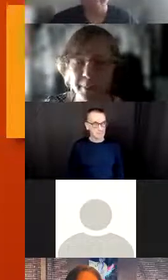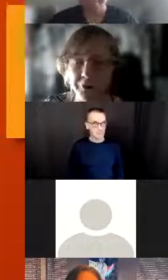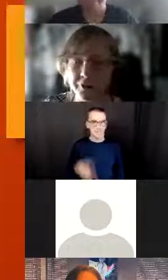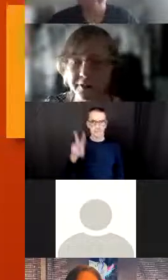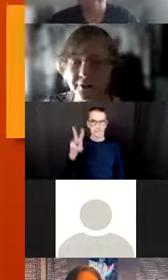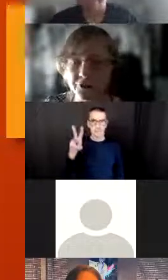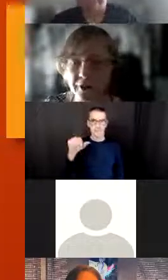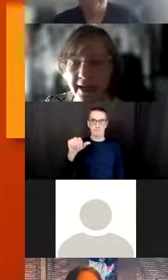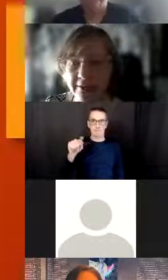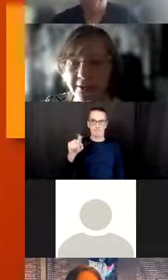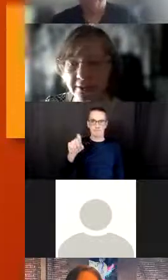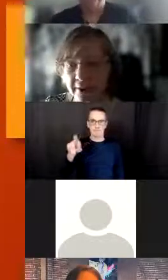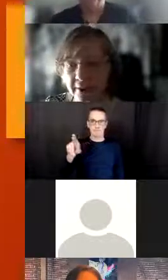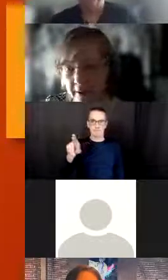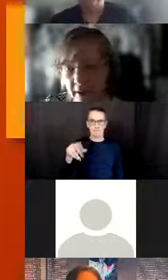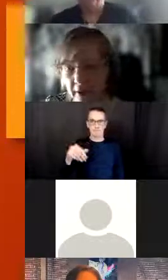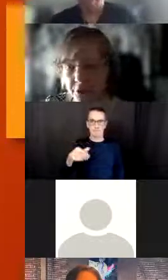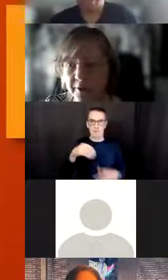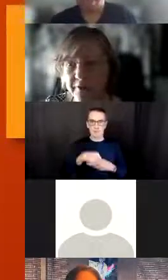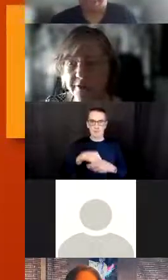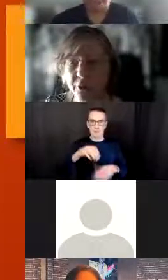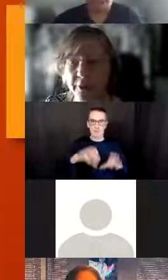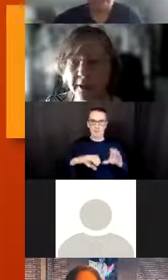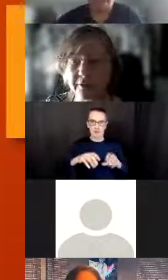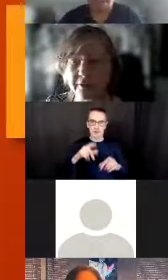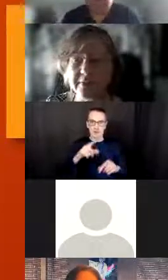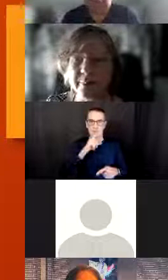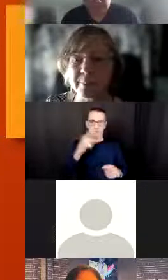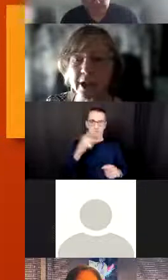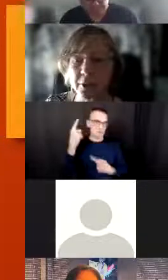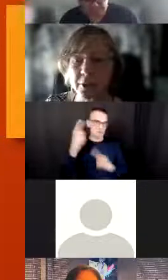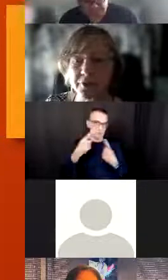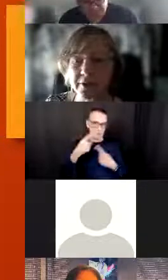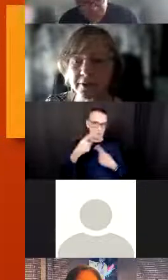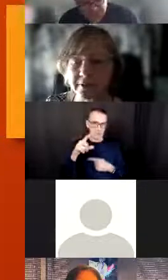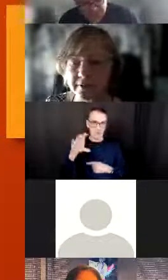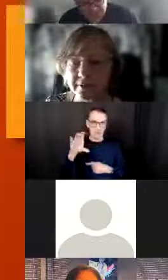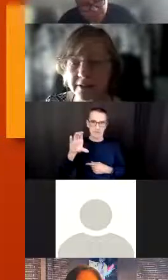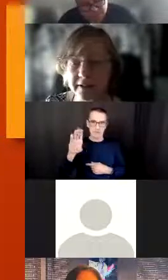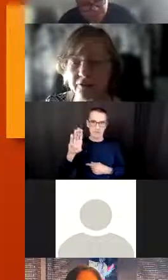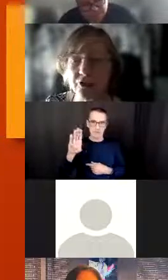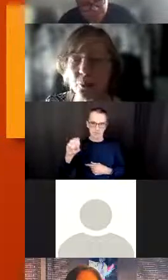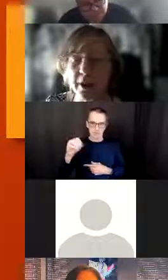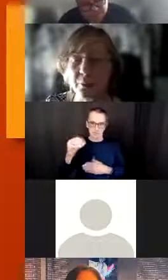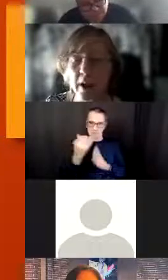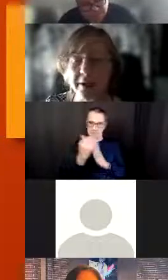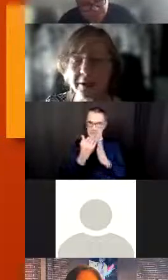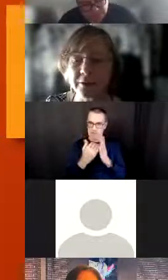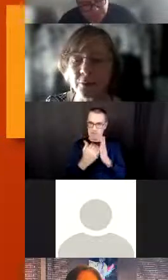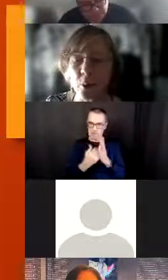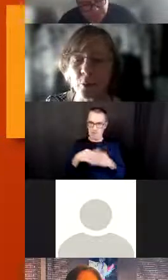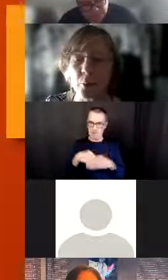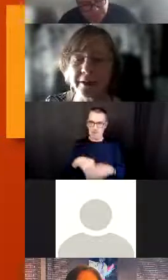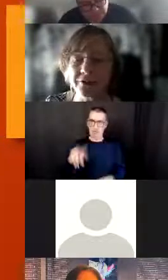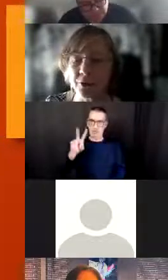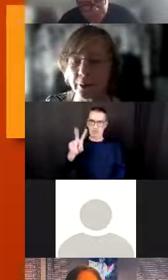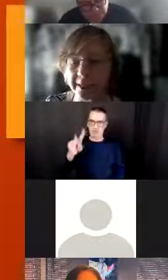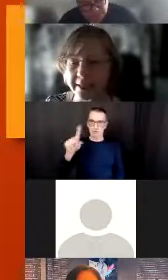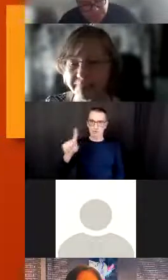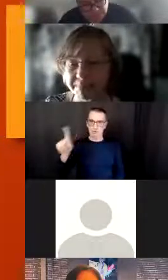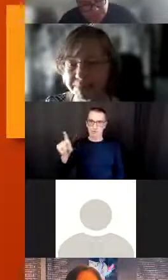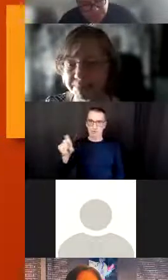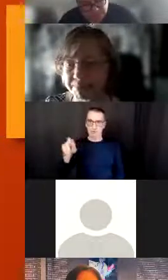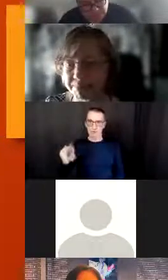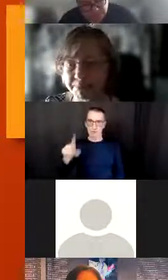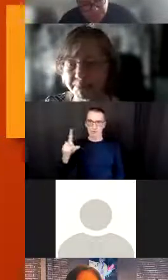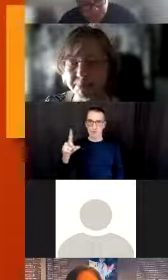Walter has posted in the chat, are you considering the CBOs listed in 211 or 1